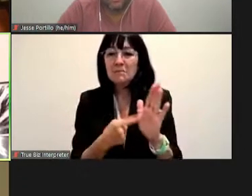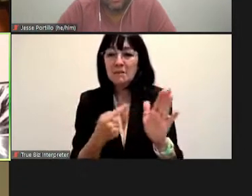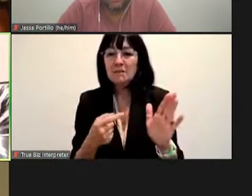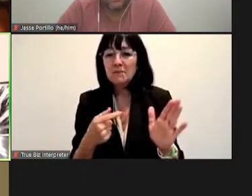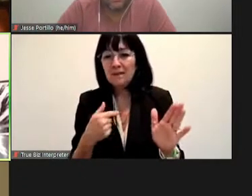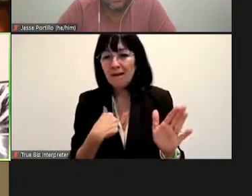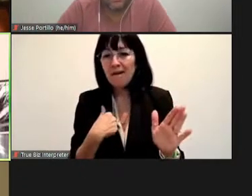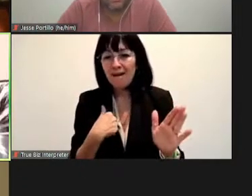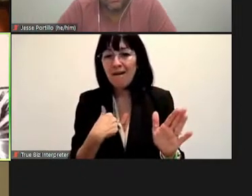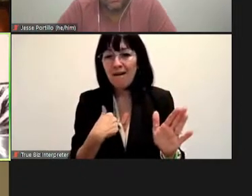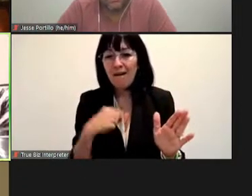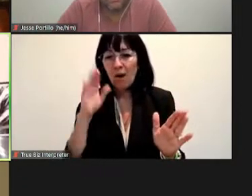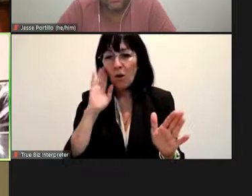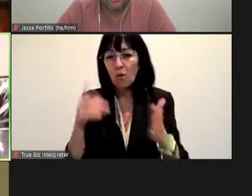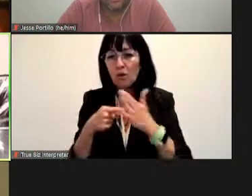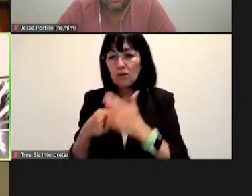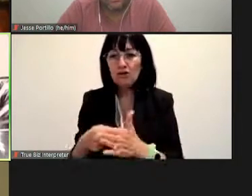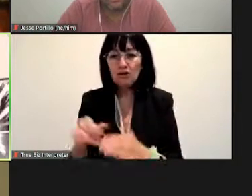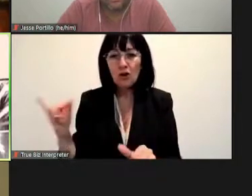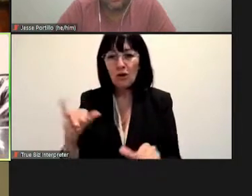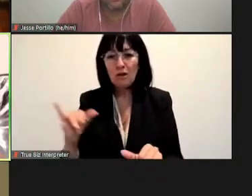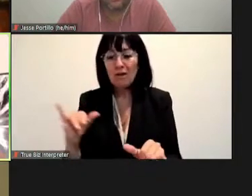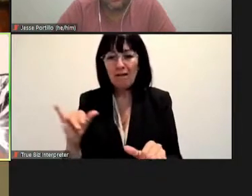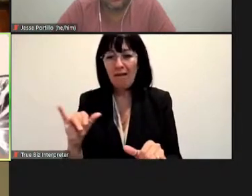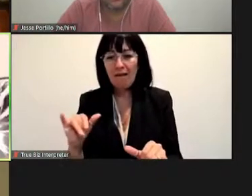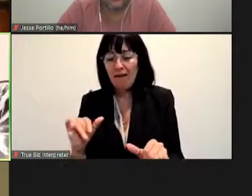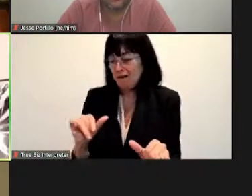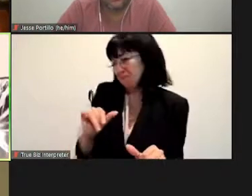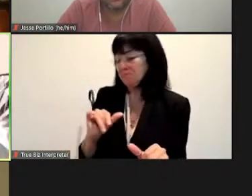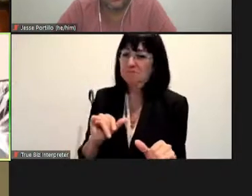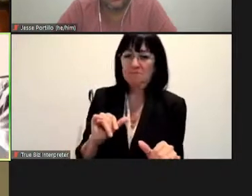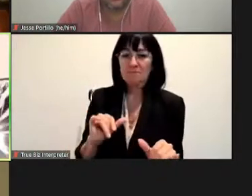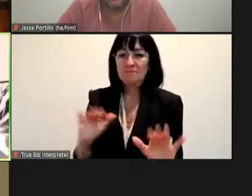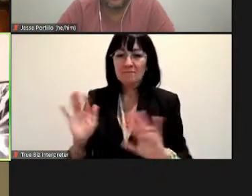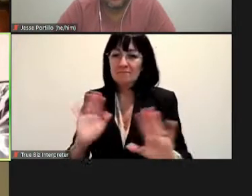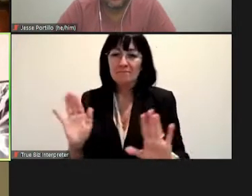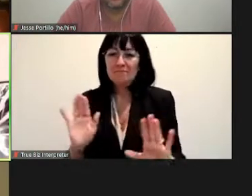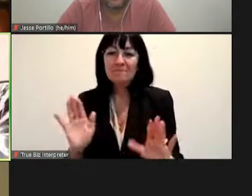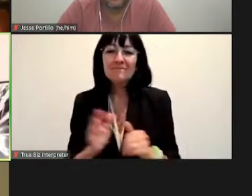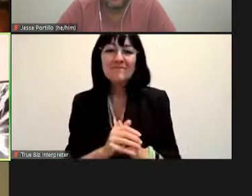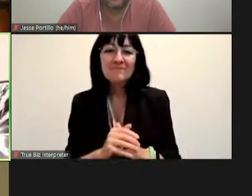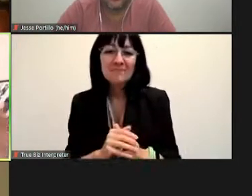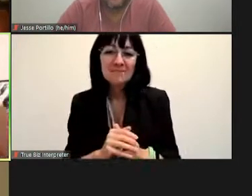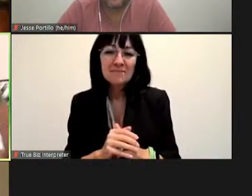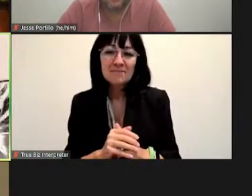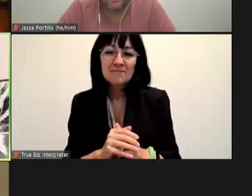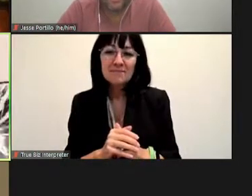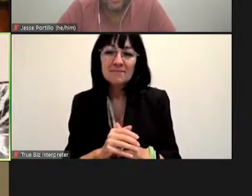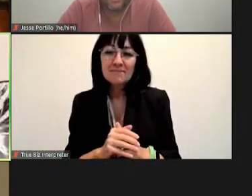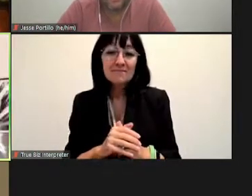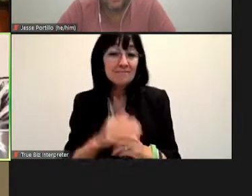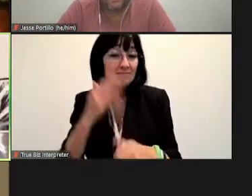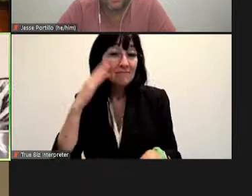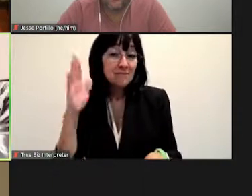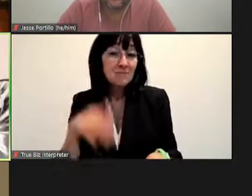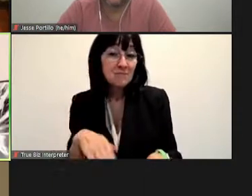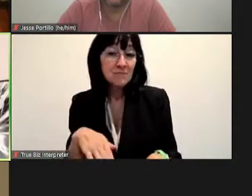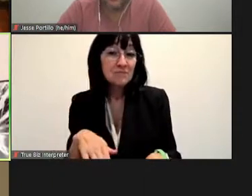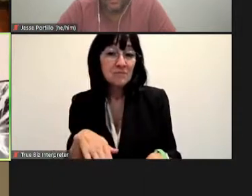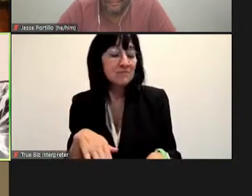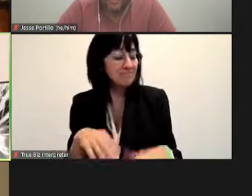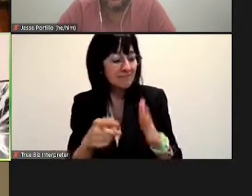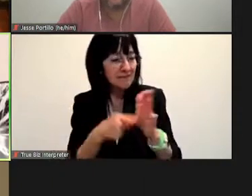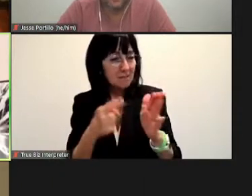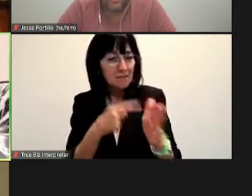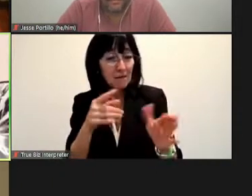melt, wiggle, panic to the ground. which, you know, is not never fun for all of us, but